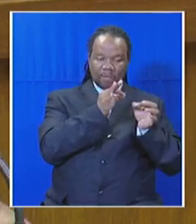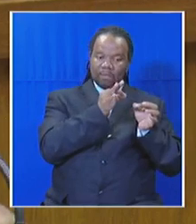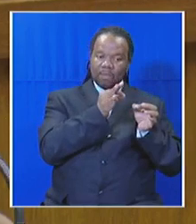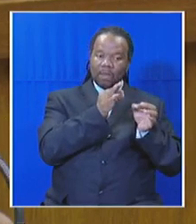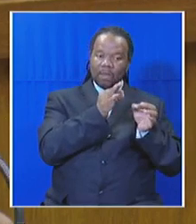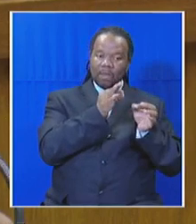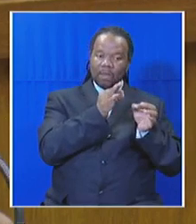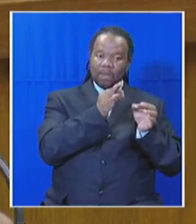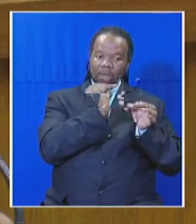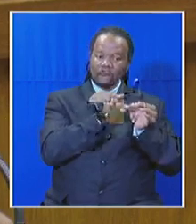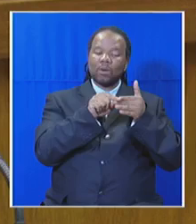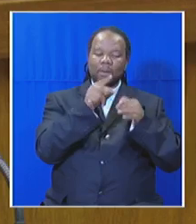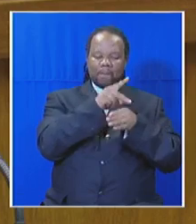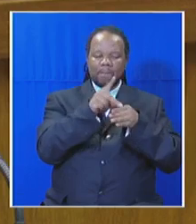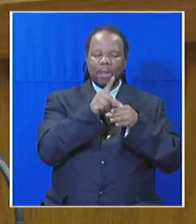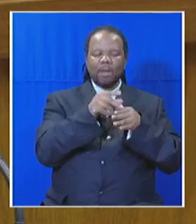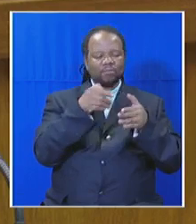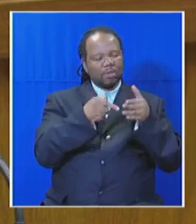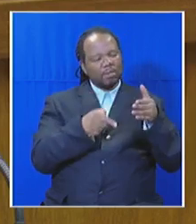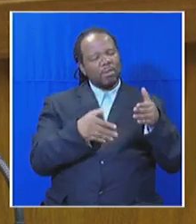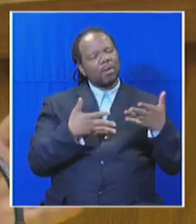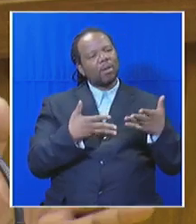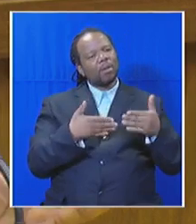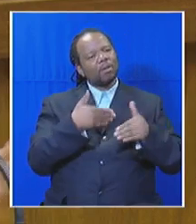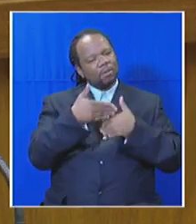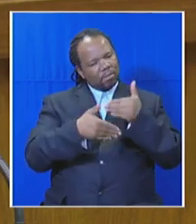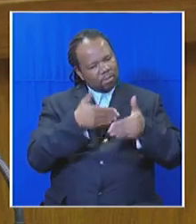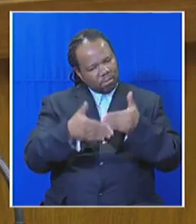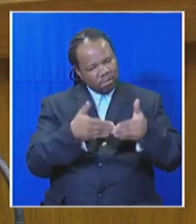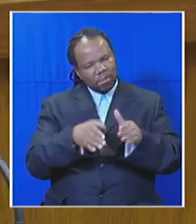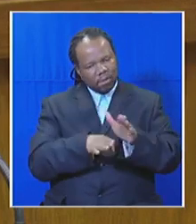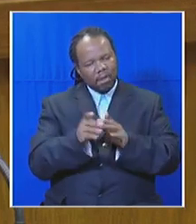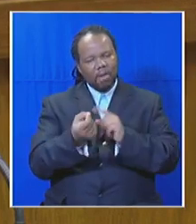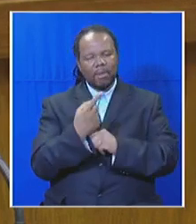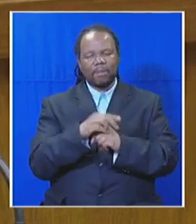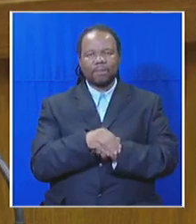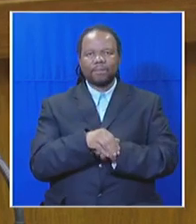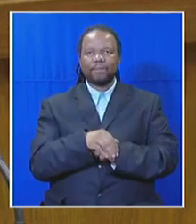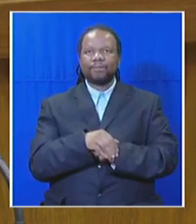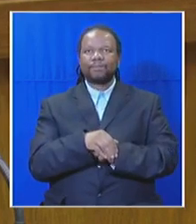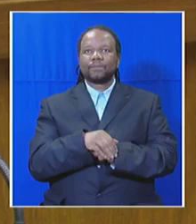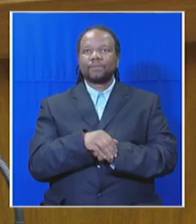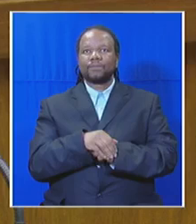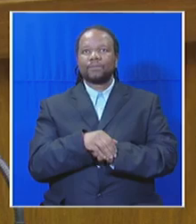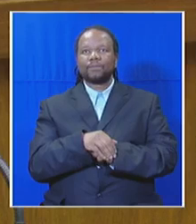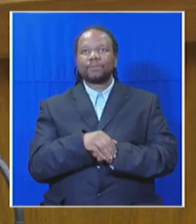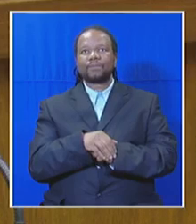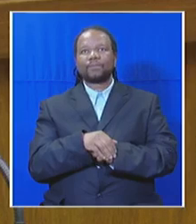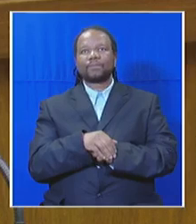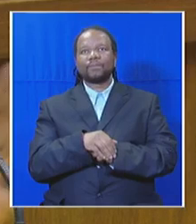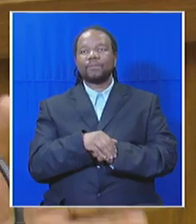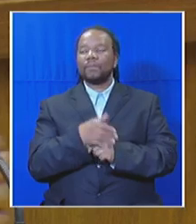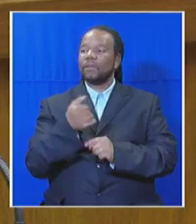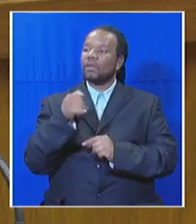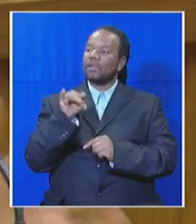has been a progress that has been made. I'm sure if the honorable members want to get that